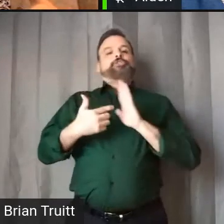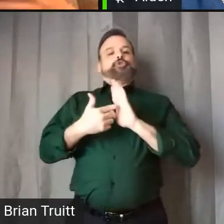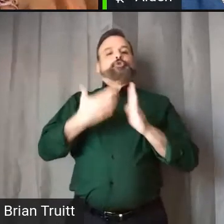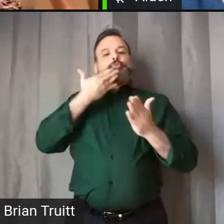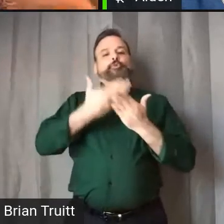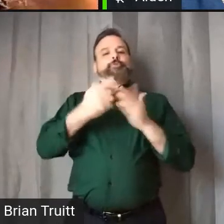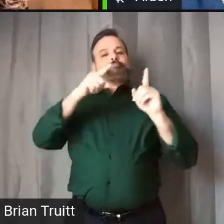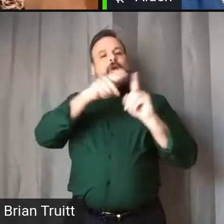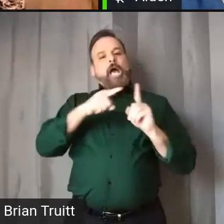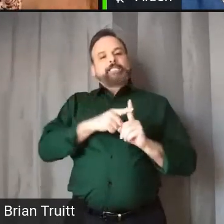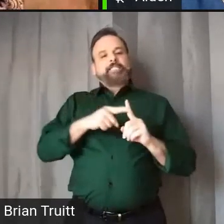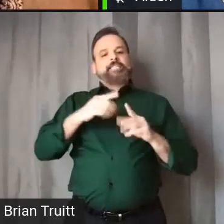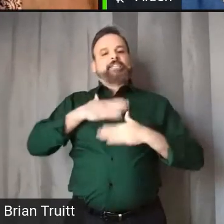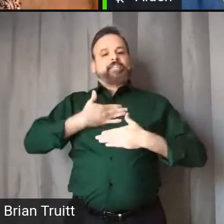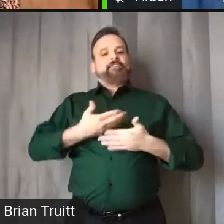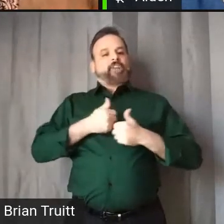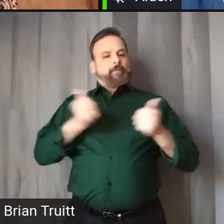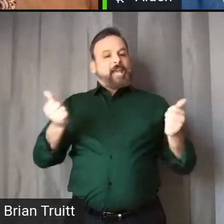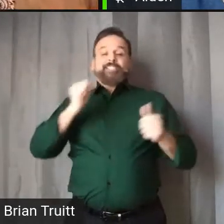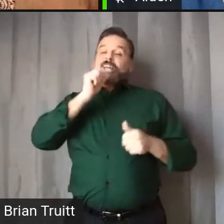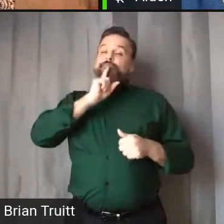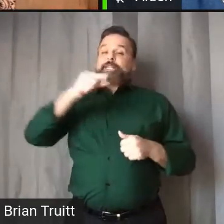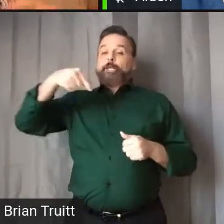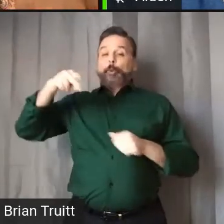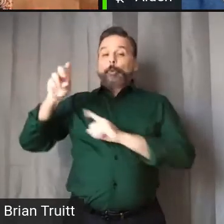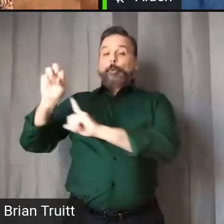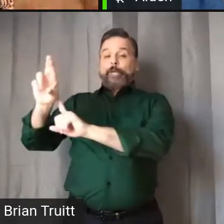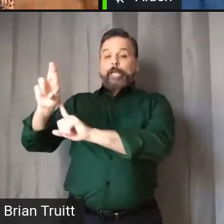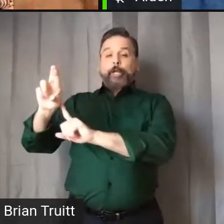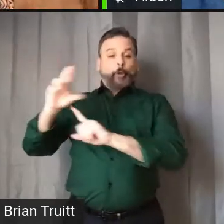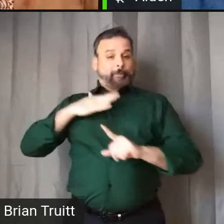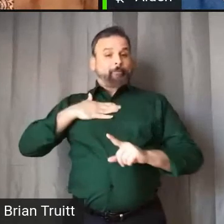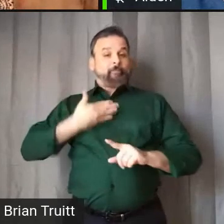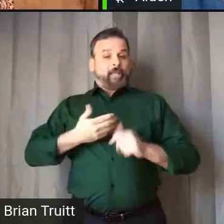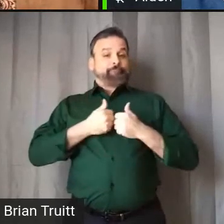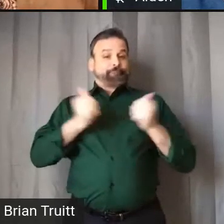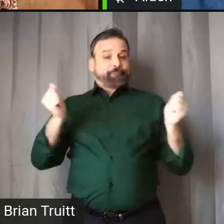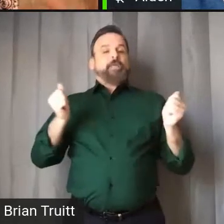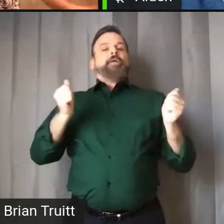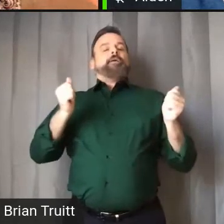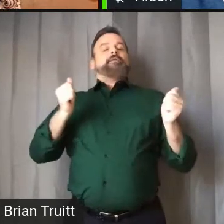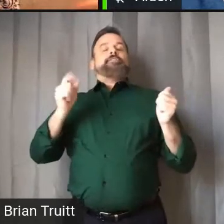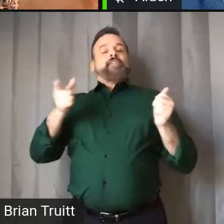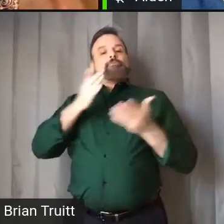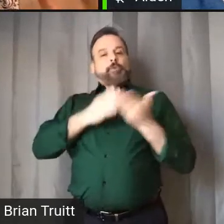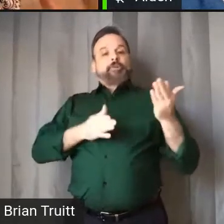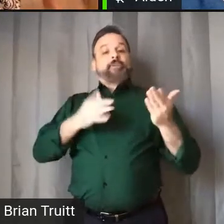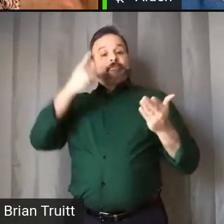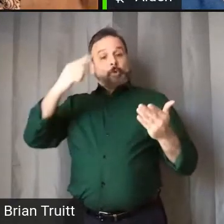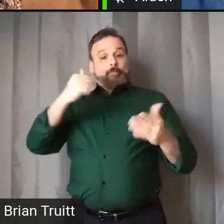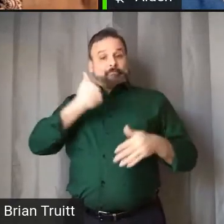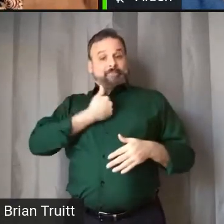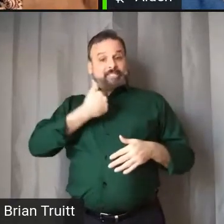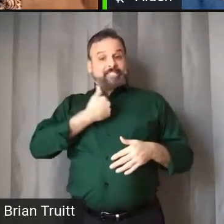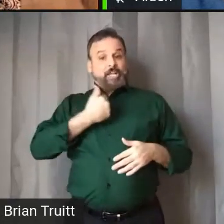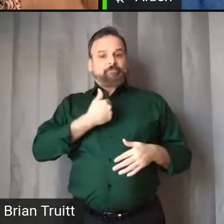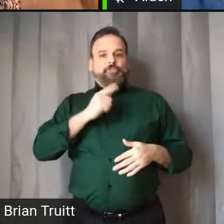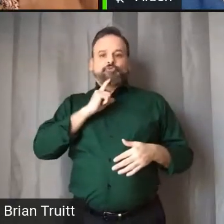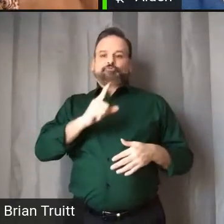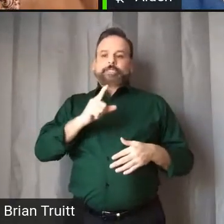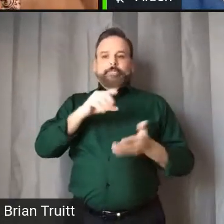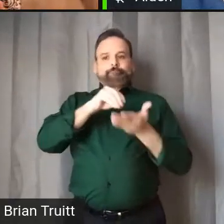even though it's not really a queer coming out. So that was definitely part of it. And then for me too, just in terms of capturing magic itself on